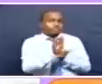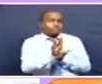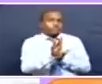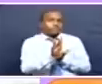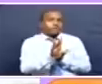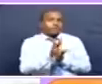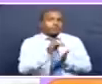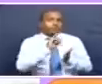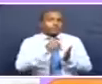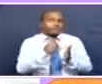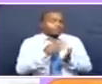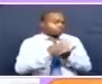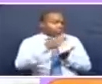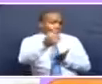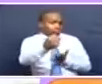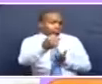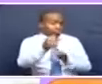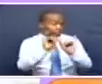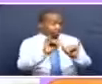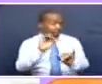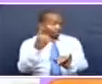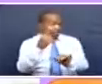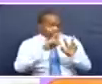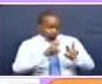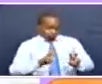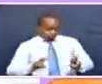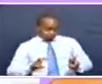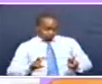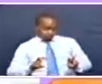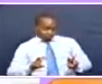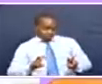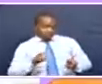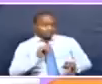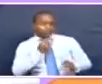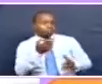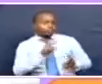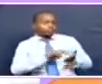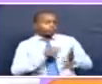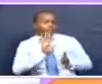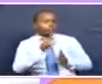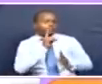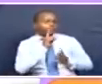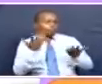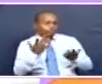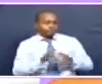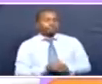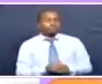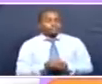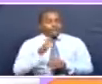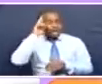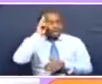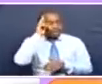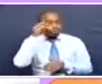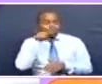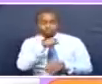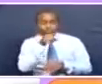them to be on hold and we investigate. Okay. What is the nature of the contract they have. Right. And the reason I'm doing this is because